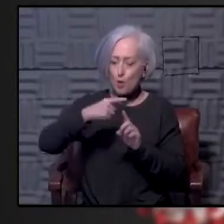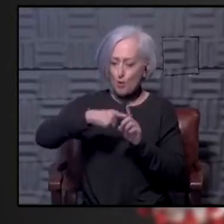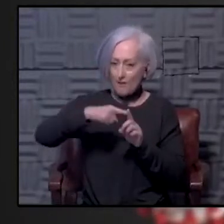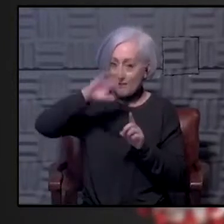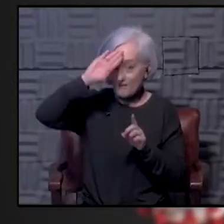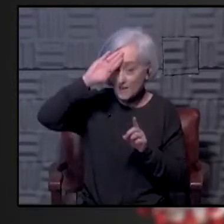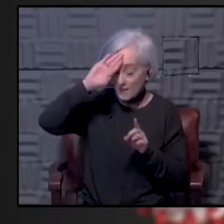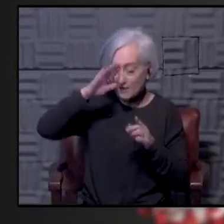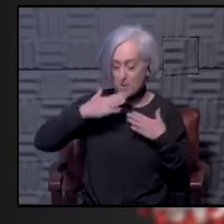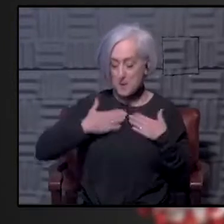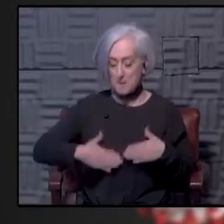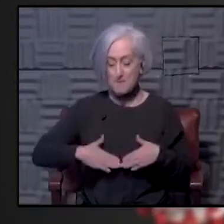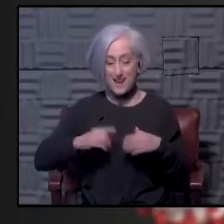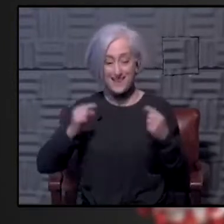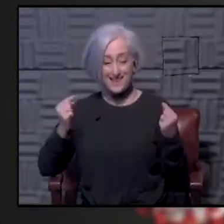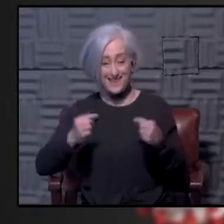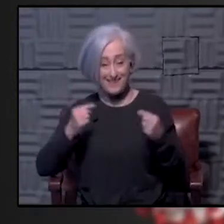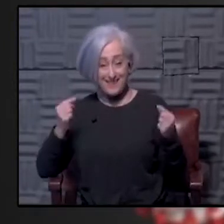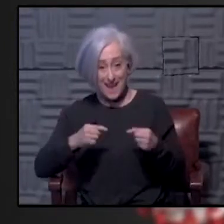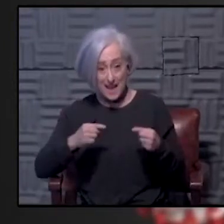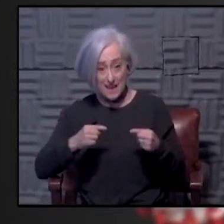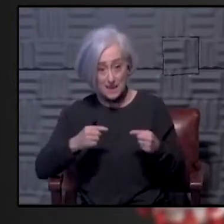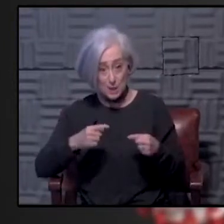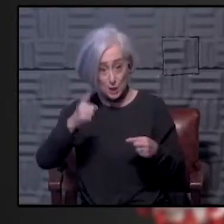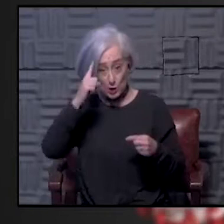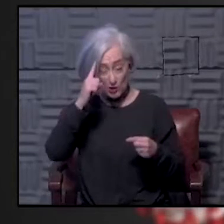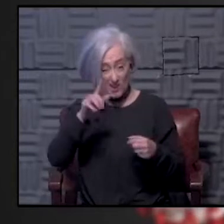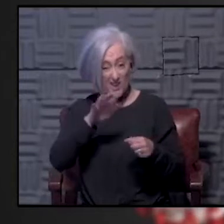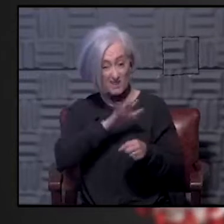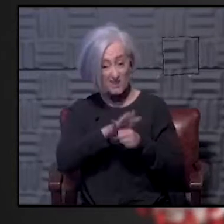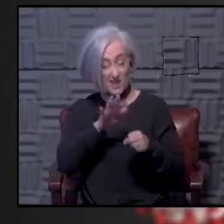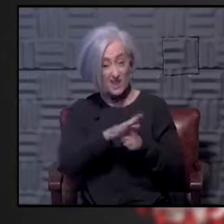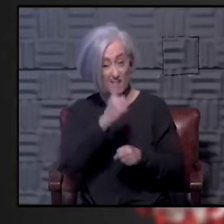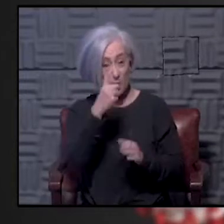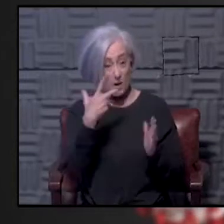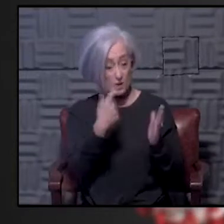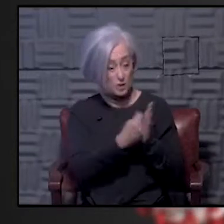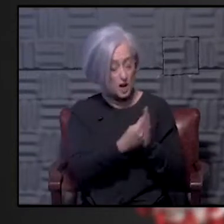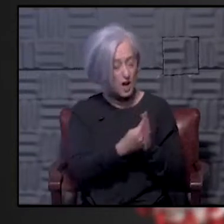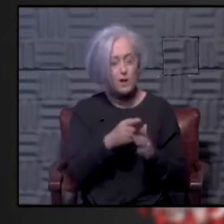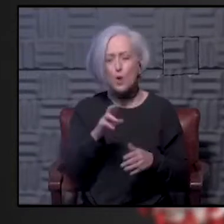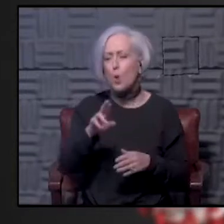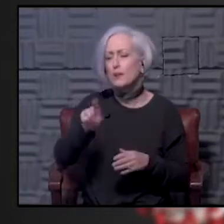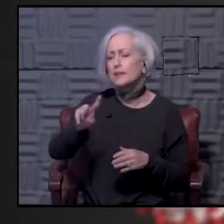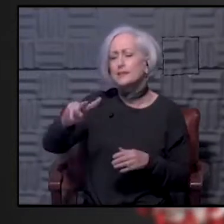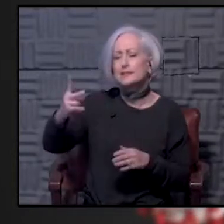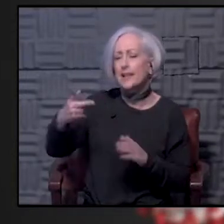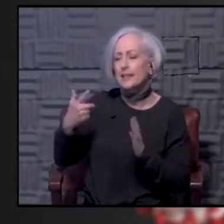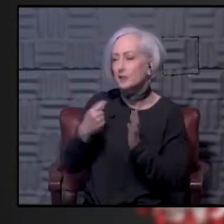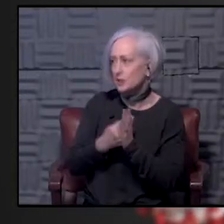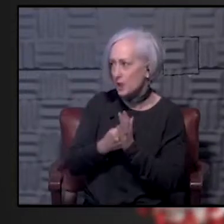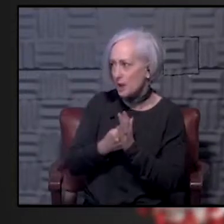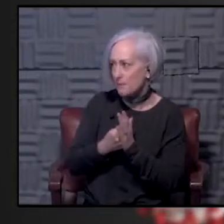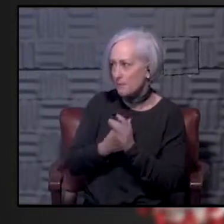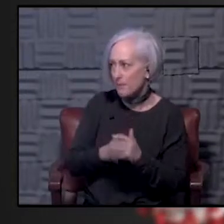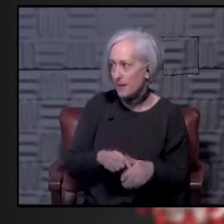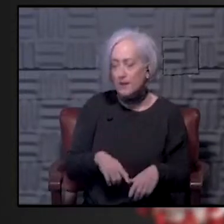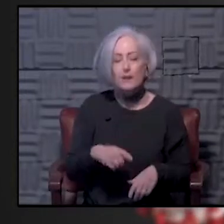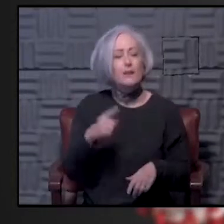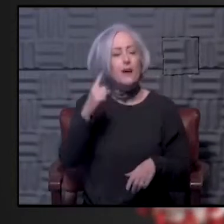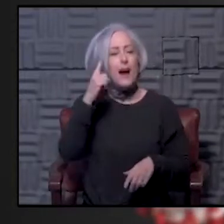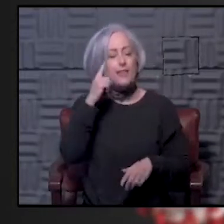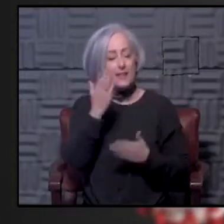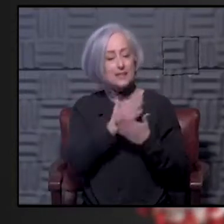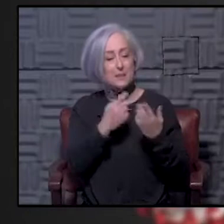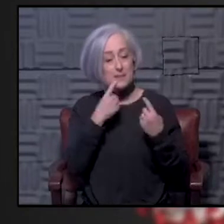dose? Am I safe with just one shot? I would say there's probably some efficacy to the first dose, but we know what's